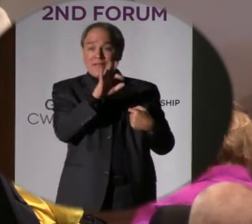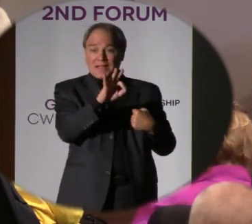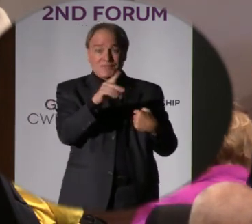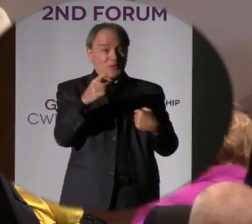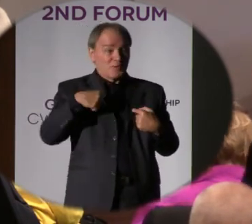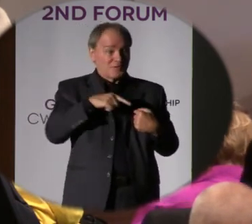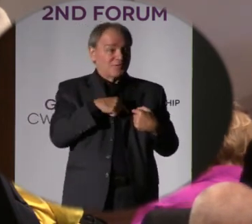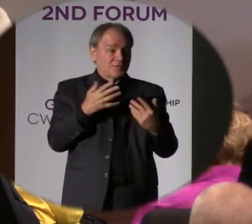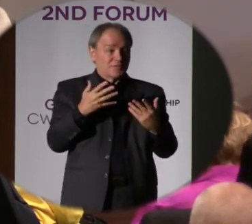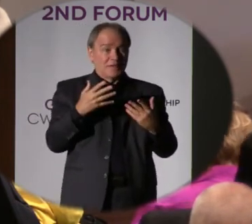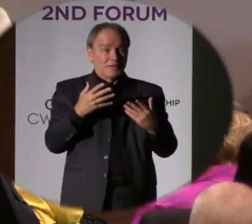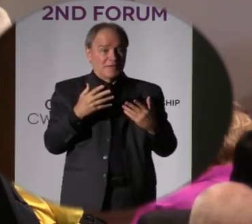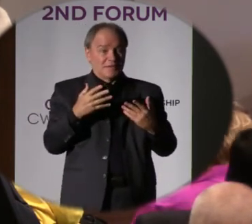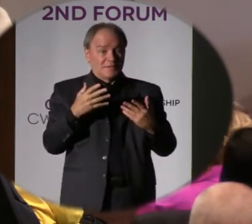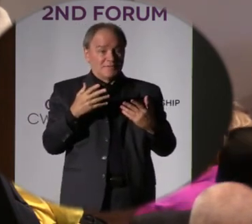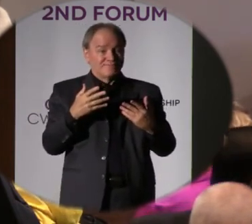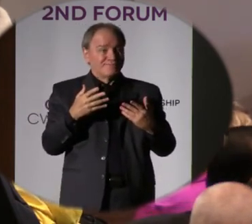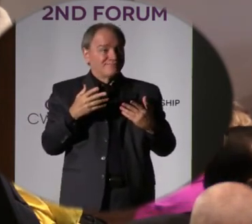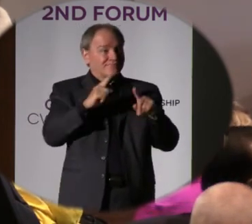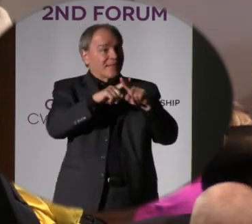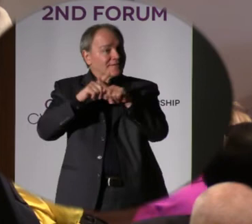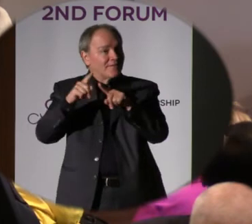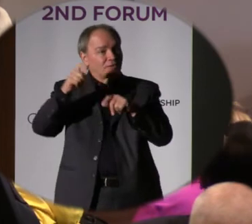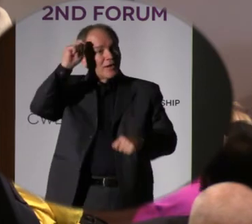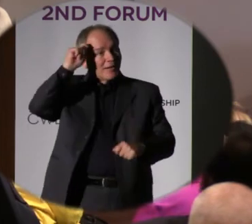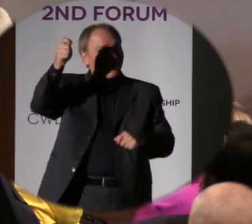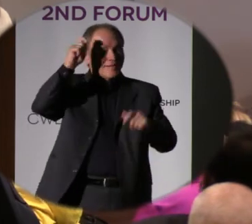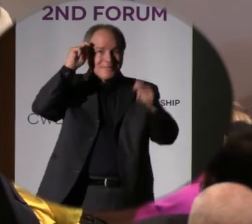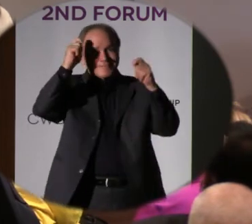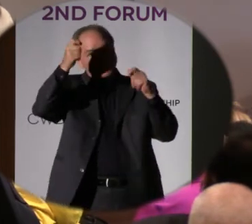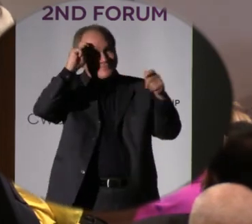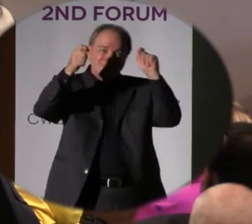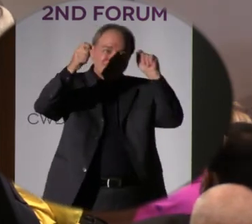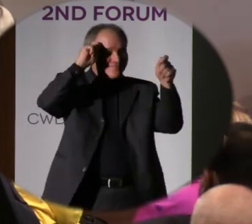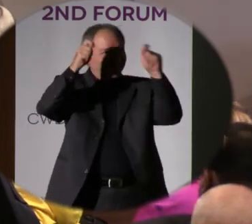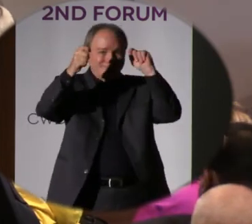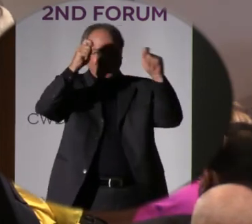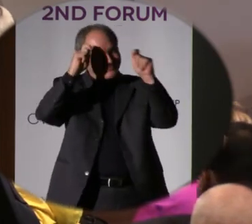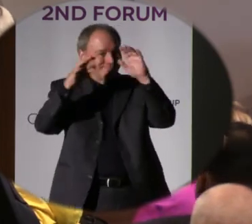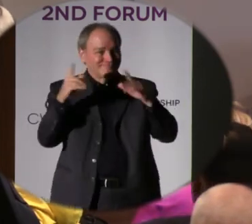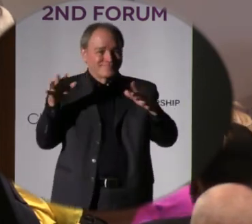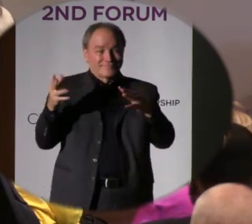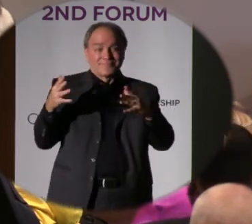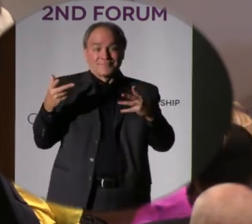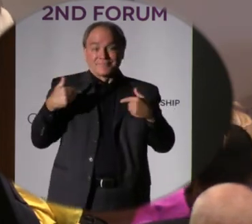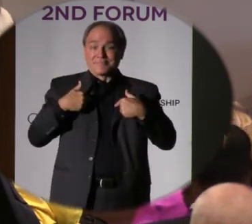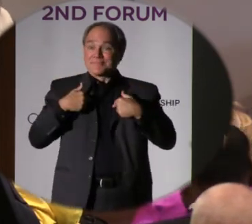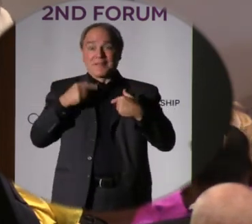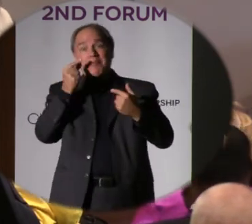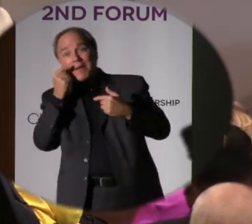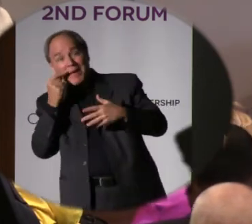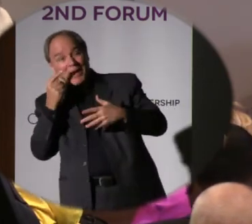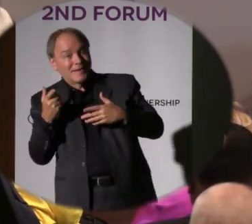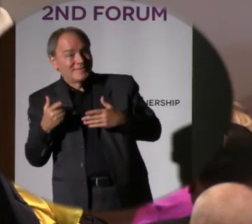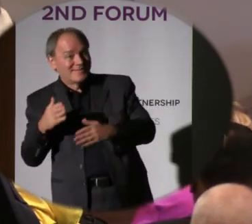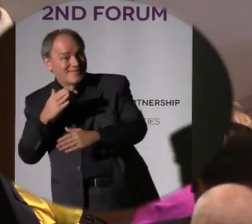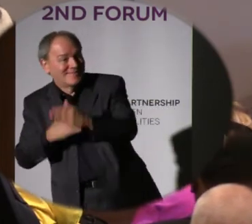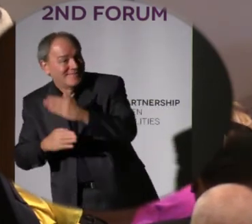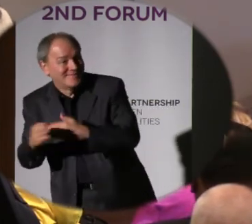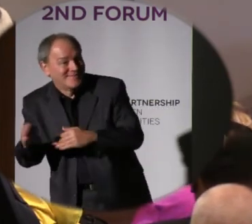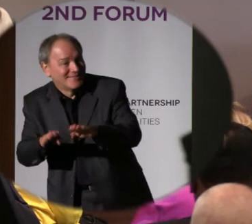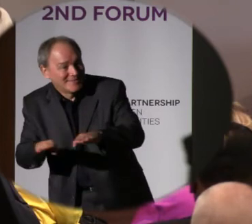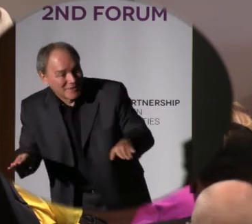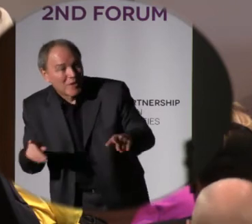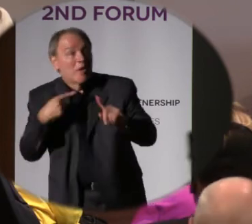or a family member of a child with a disability, but we're looking for much more explicit inclusion, very responsive to